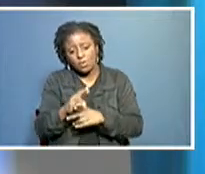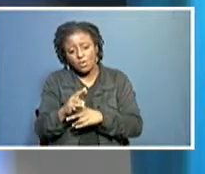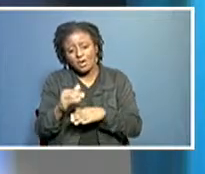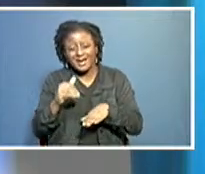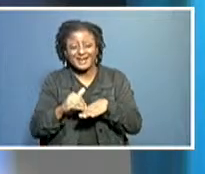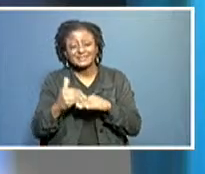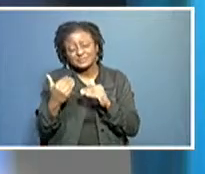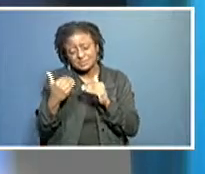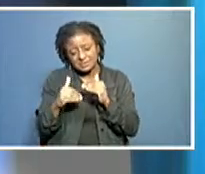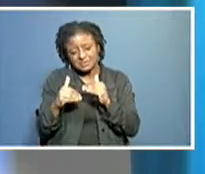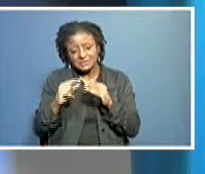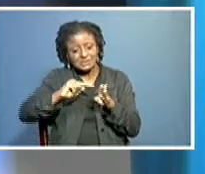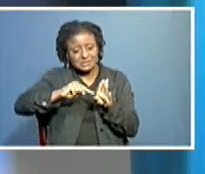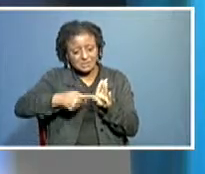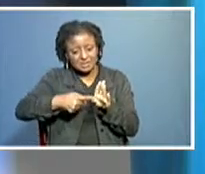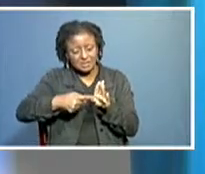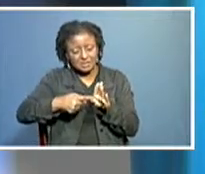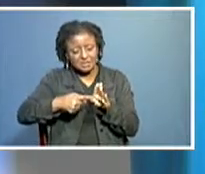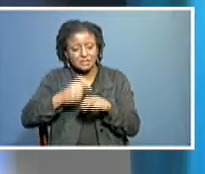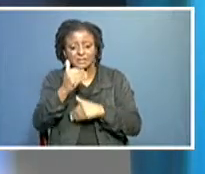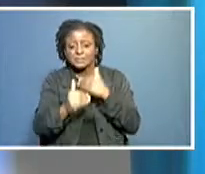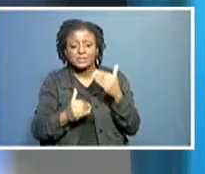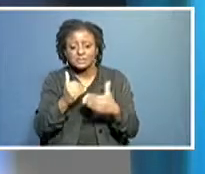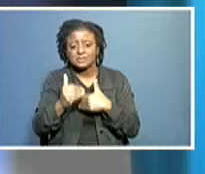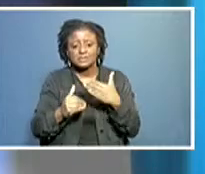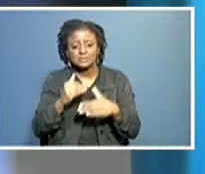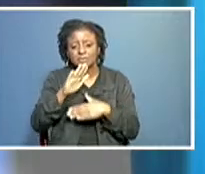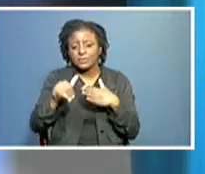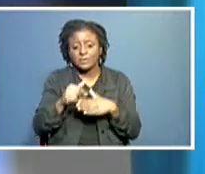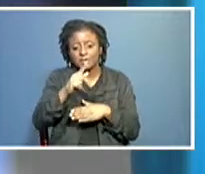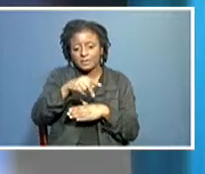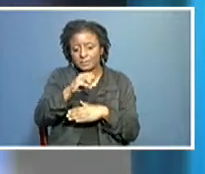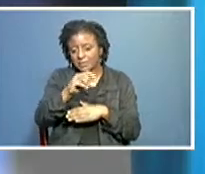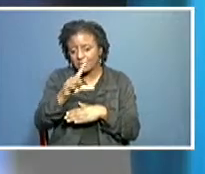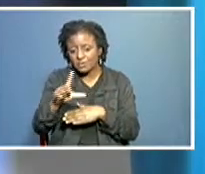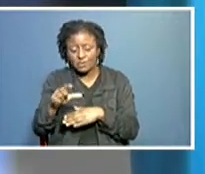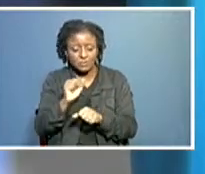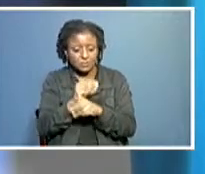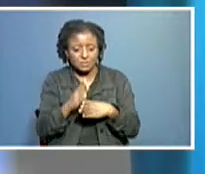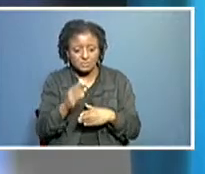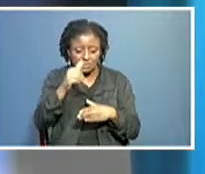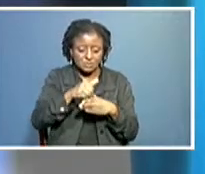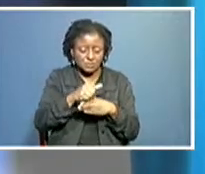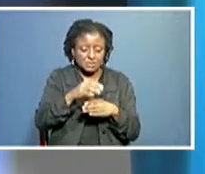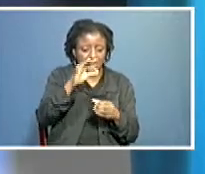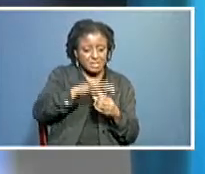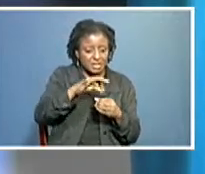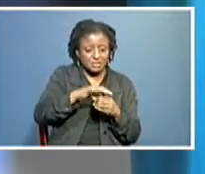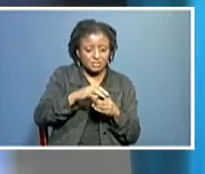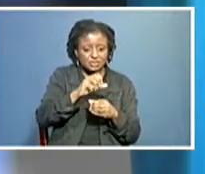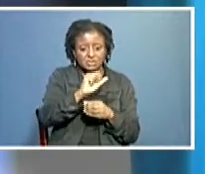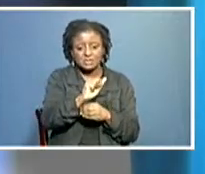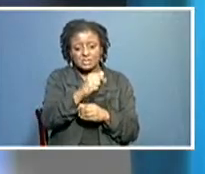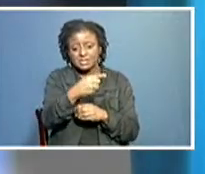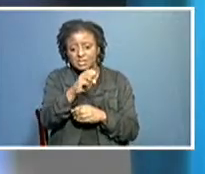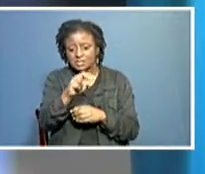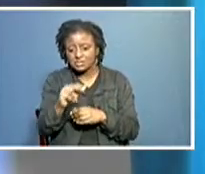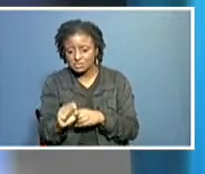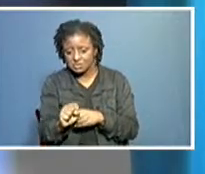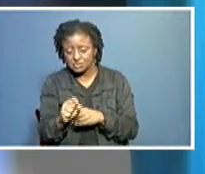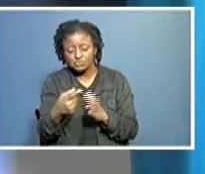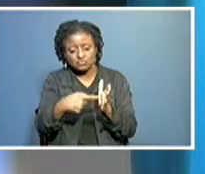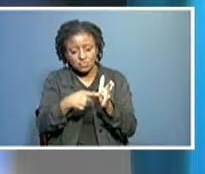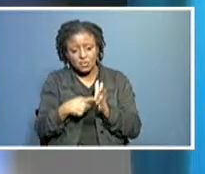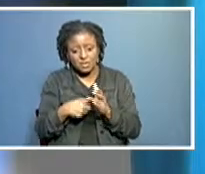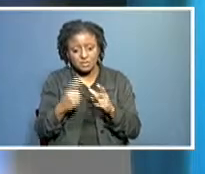vaccination process. All poll workers, that includes the election agents, are required to wear face